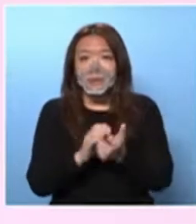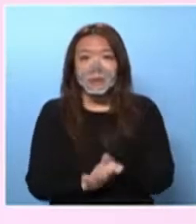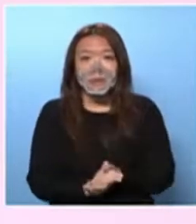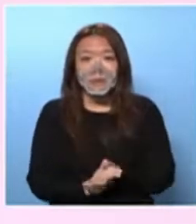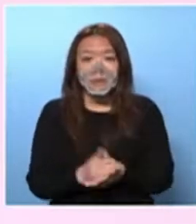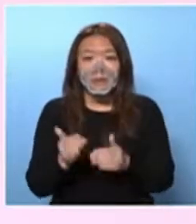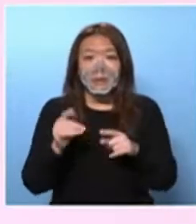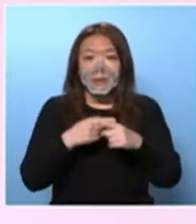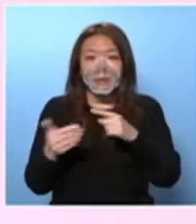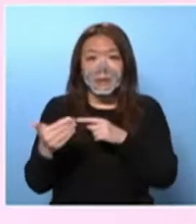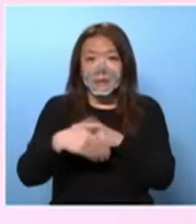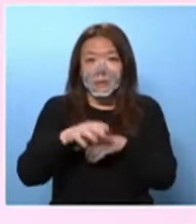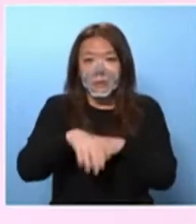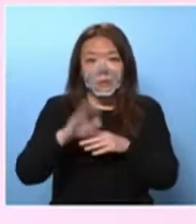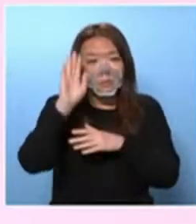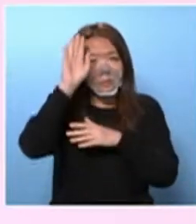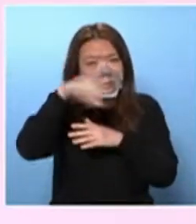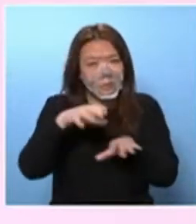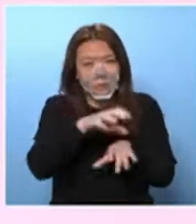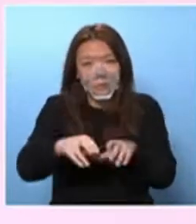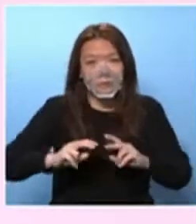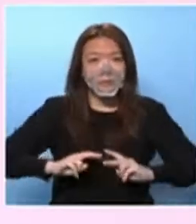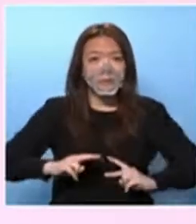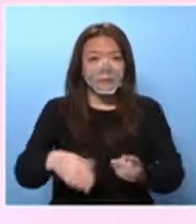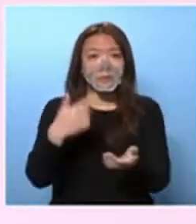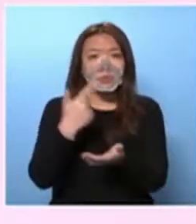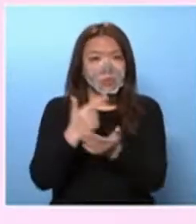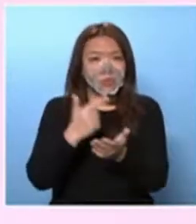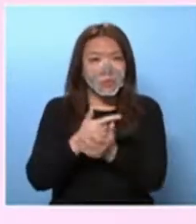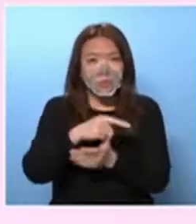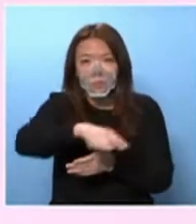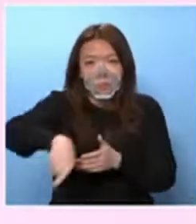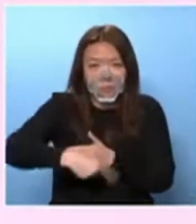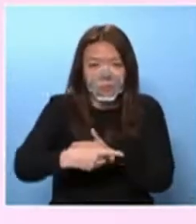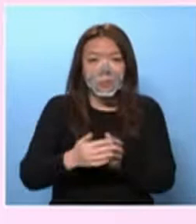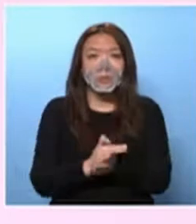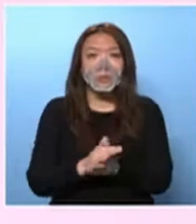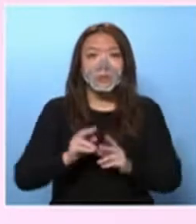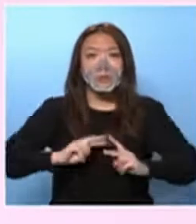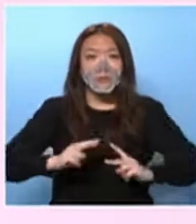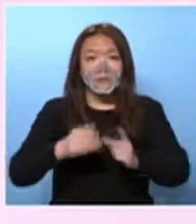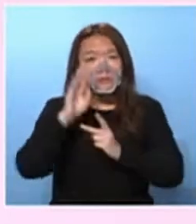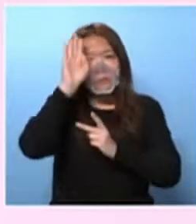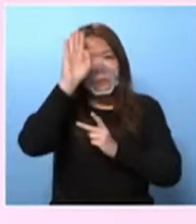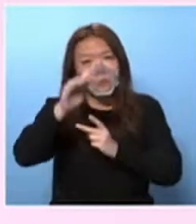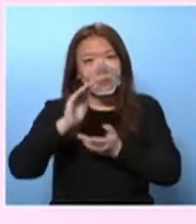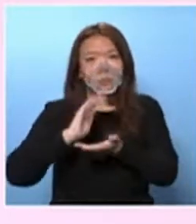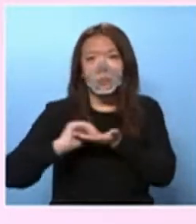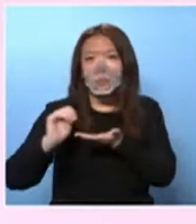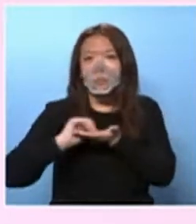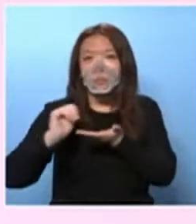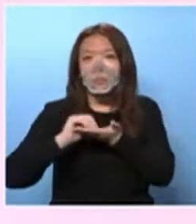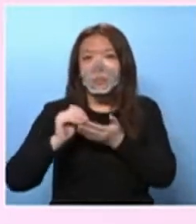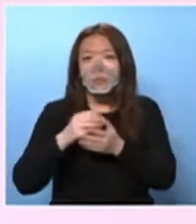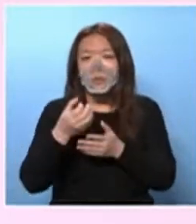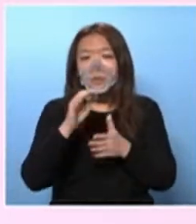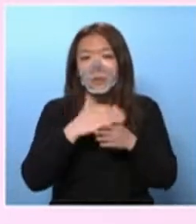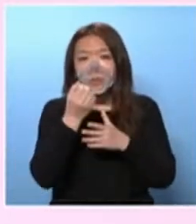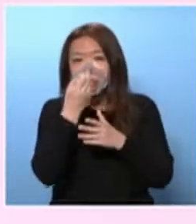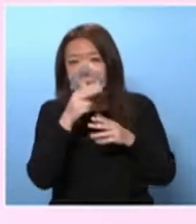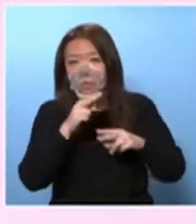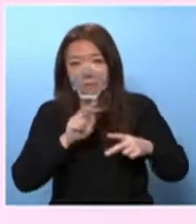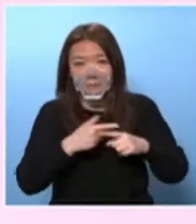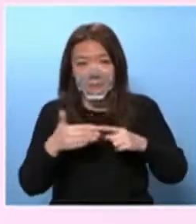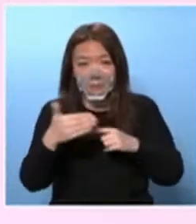With the country's support, the GBA will be one of the key drivers of future regional economic development, and the prospects